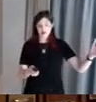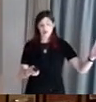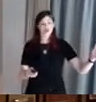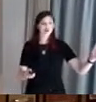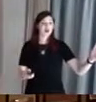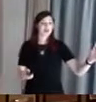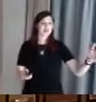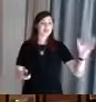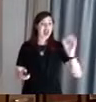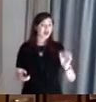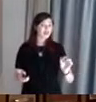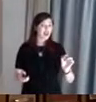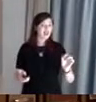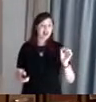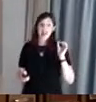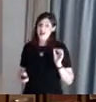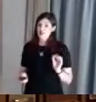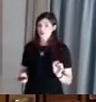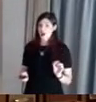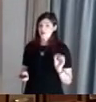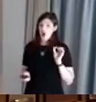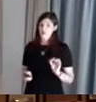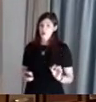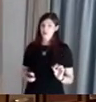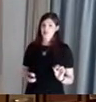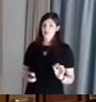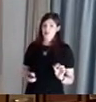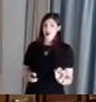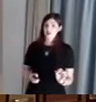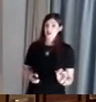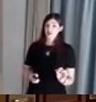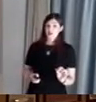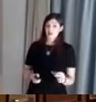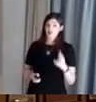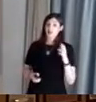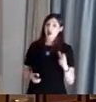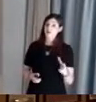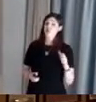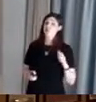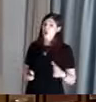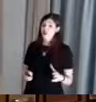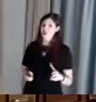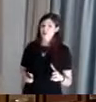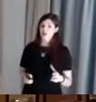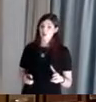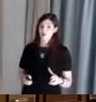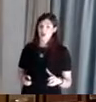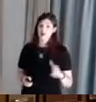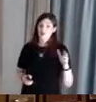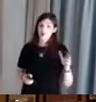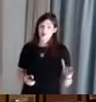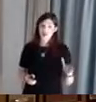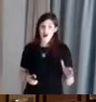Taiwan, just because of these out-of-date, end-of-life operating system environments that were the primary target for